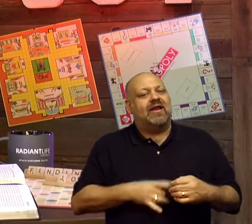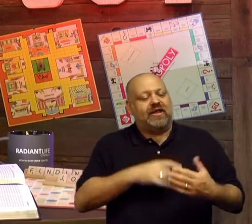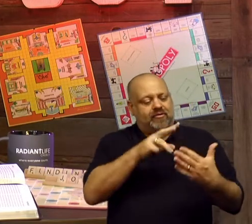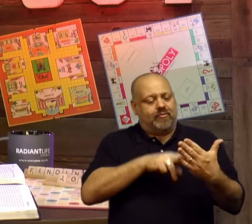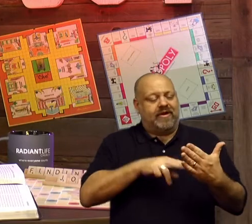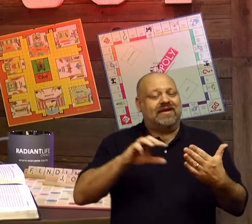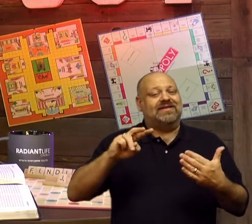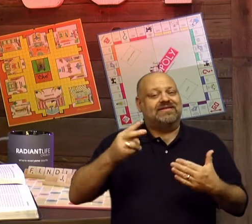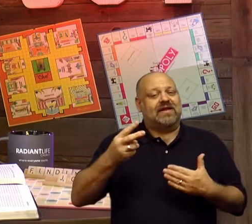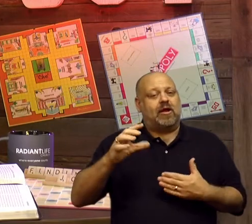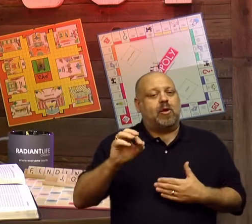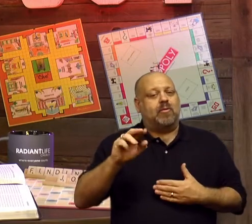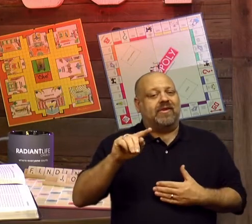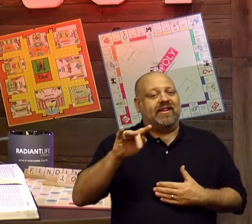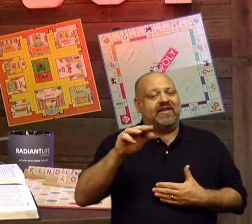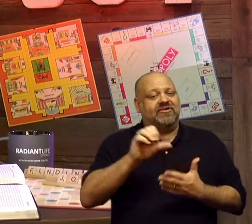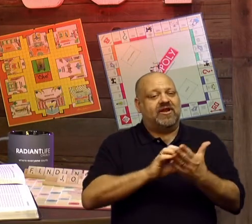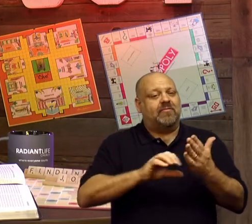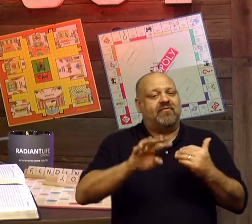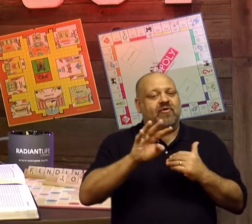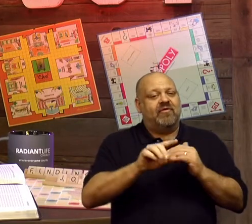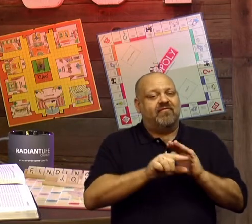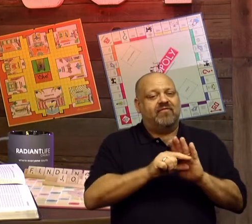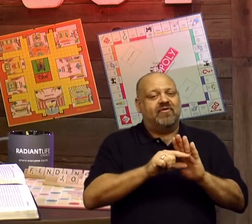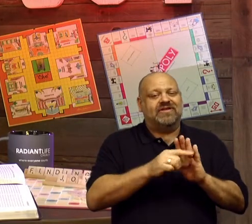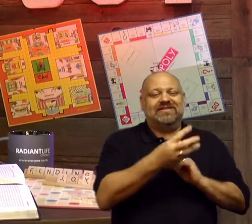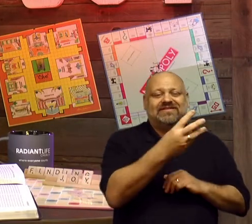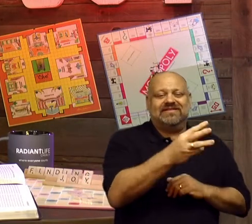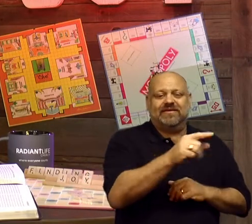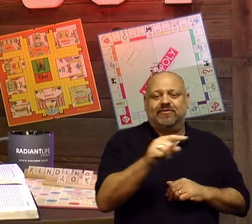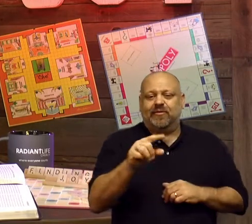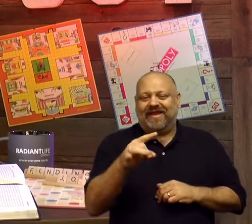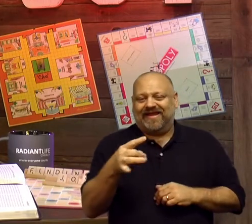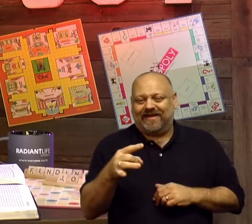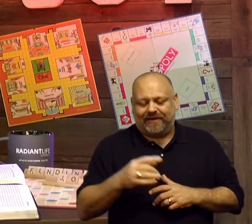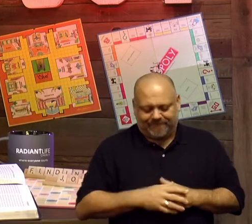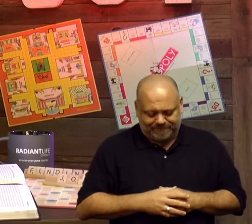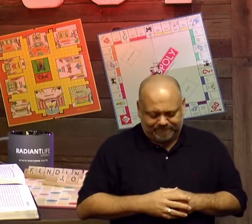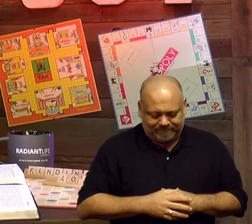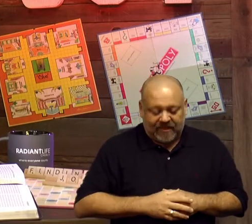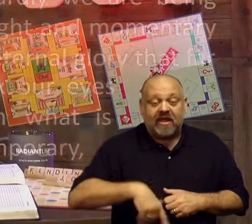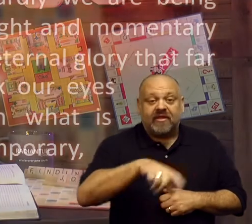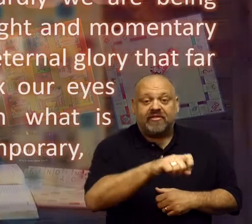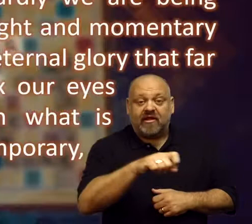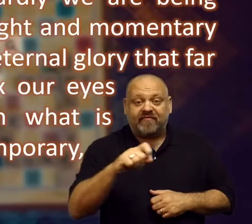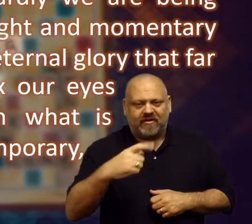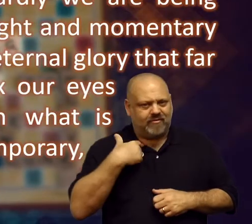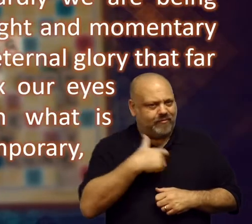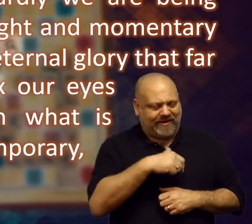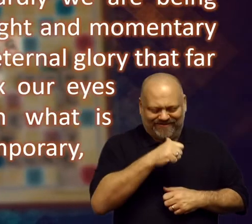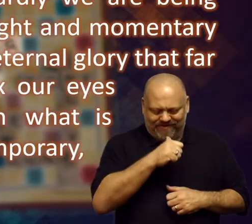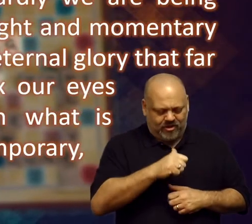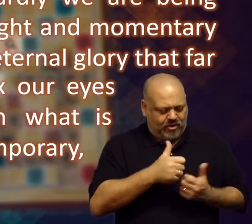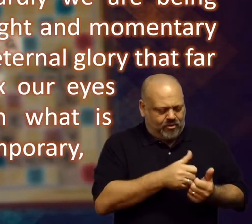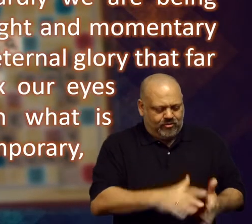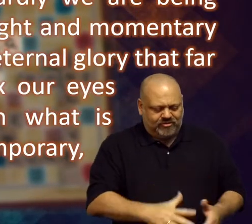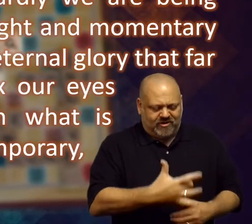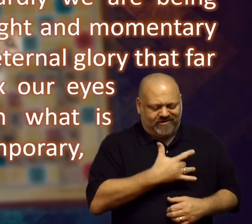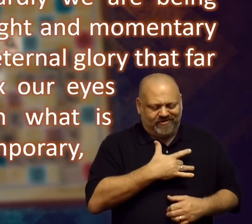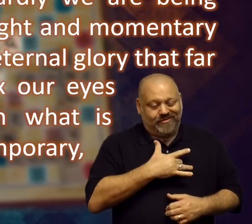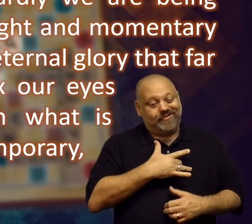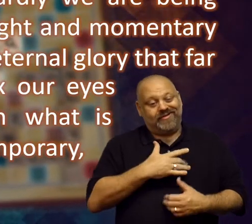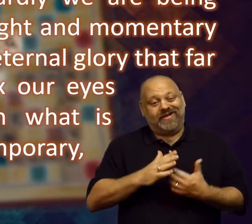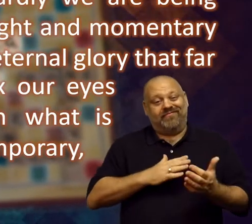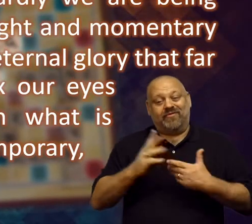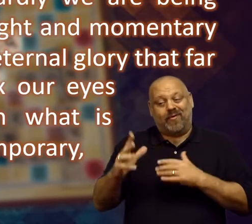as we conclude, I'd like to read 2 Corinthians chapter 4, verse 16 through 18. It says, "Therefore, we do not